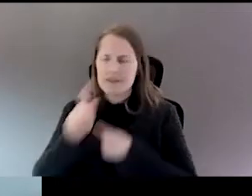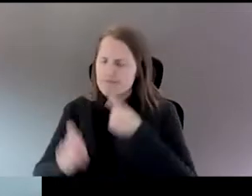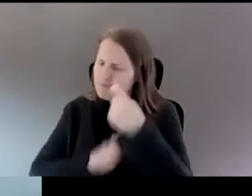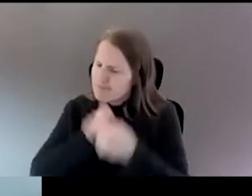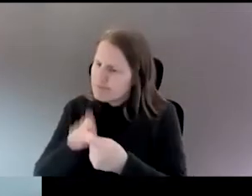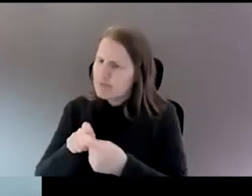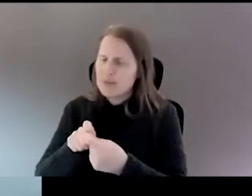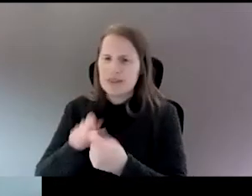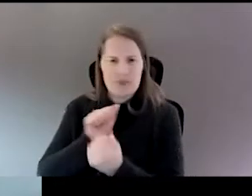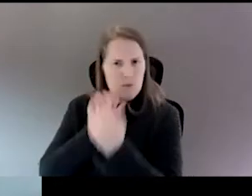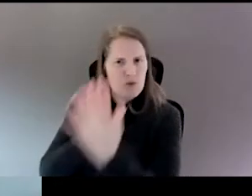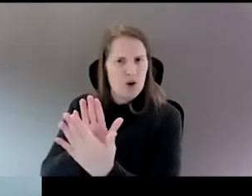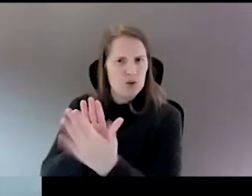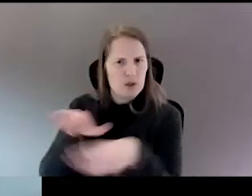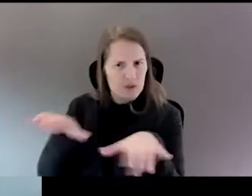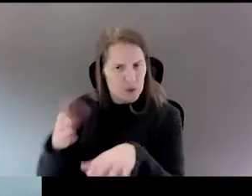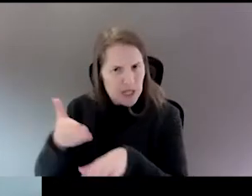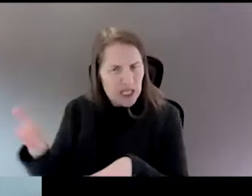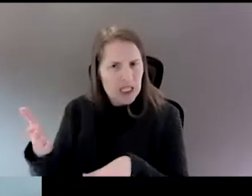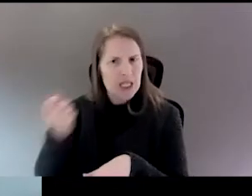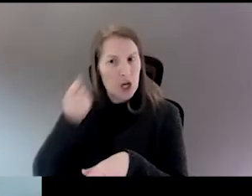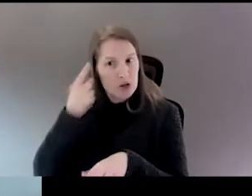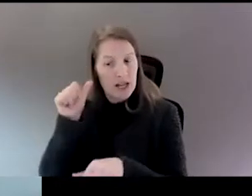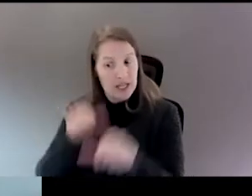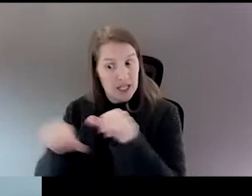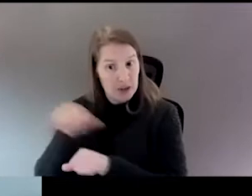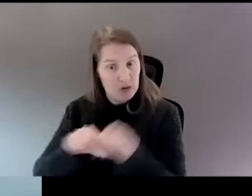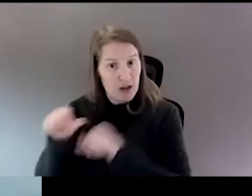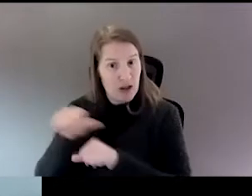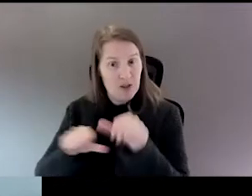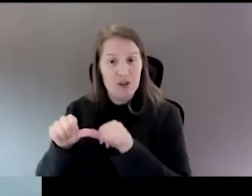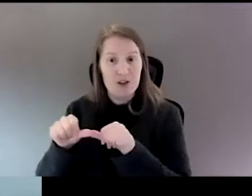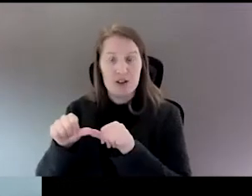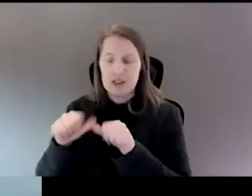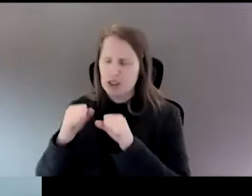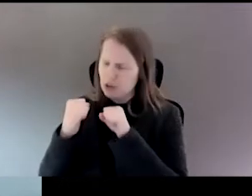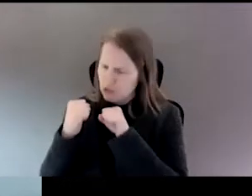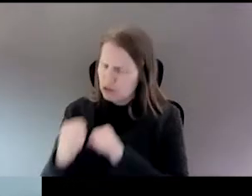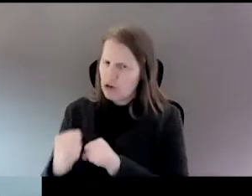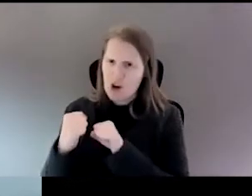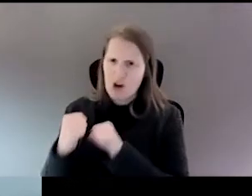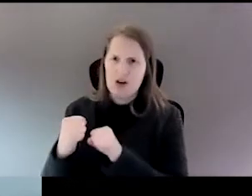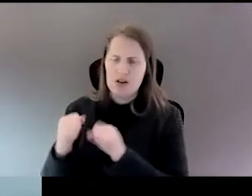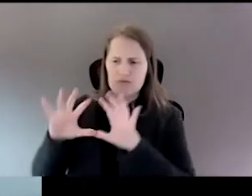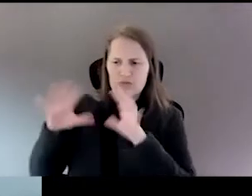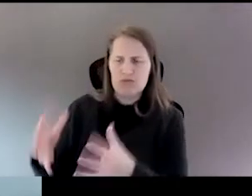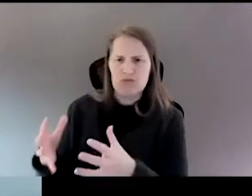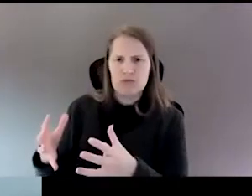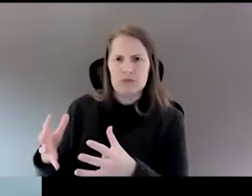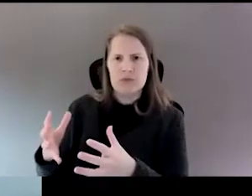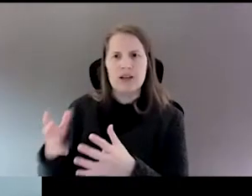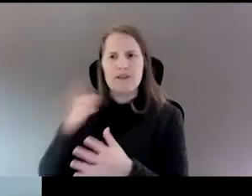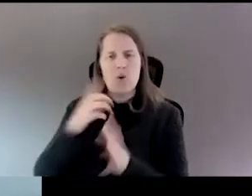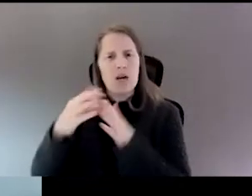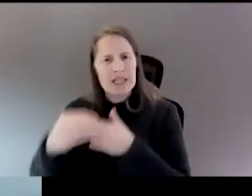and understanding one another, which is very strong with respect and elevating leadership. And